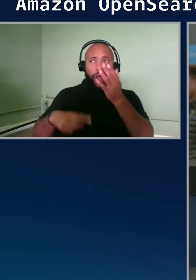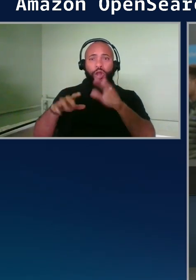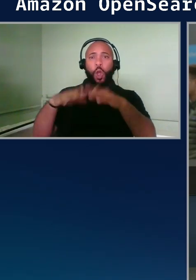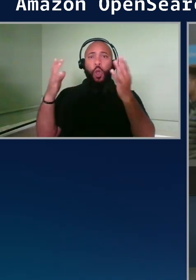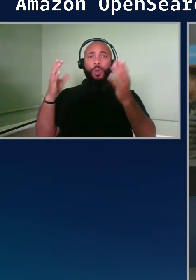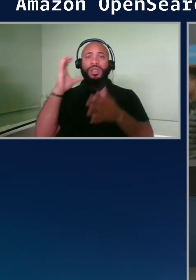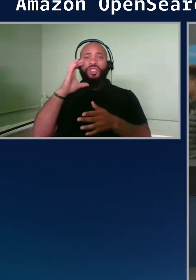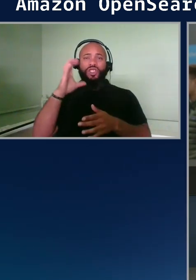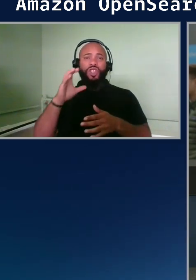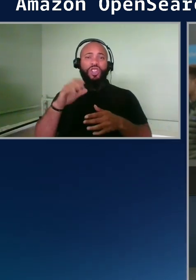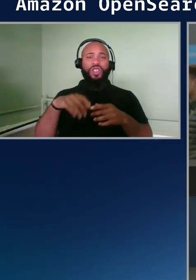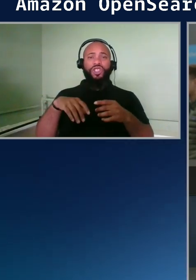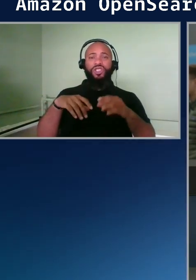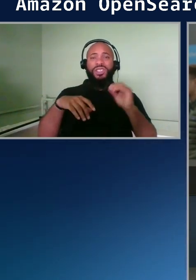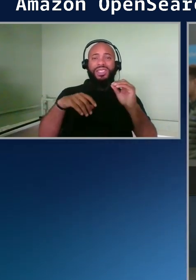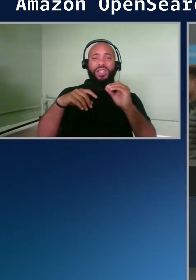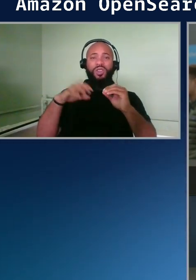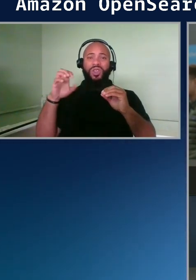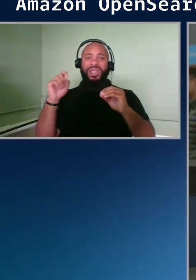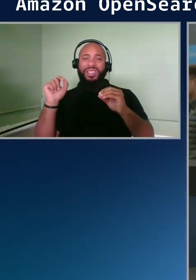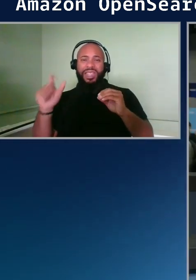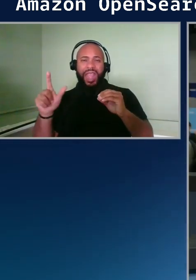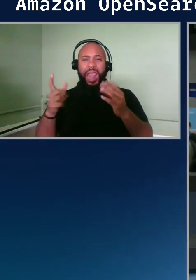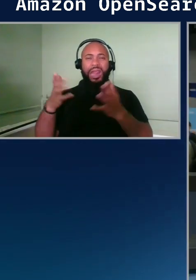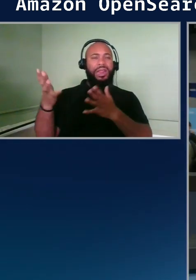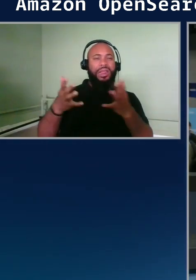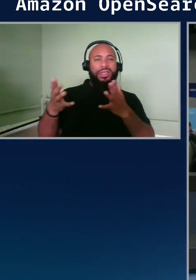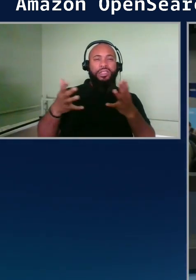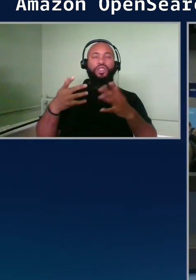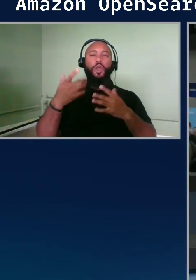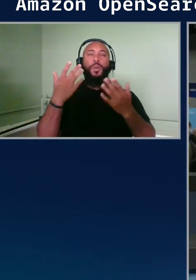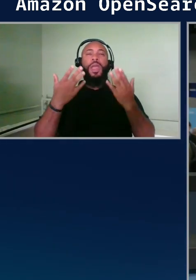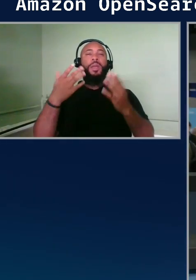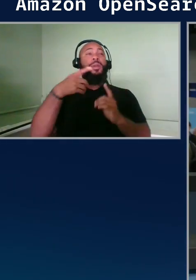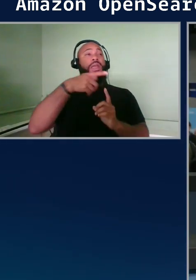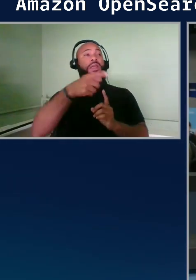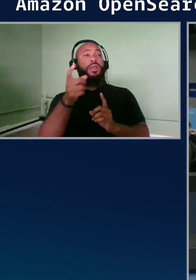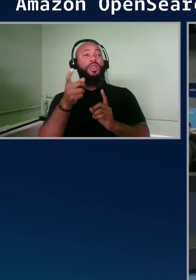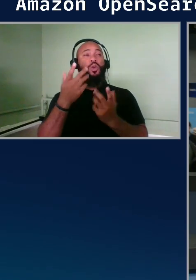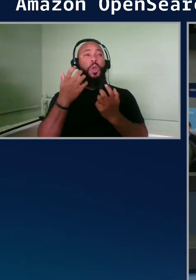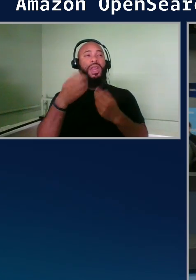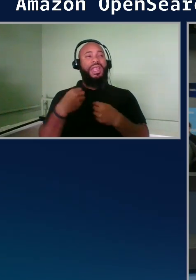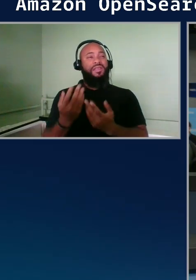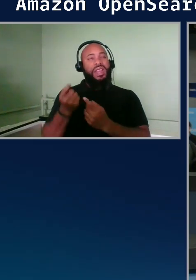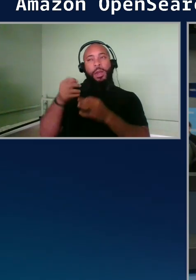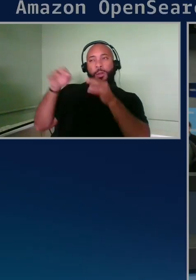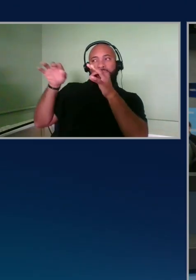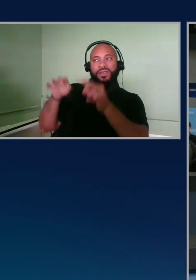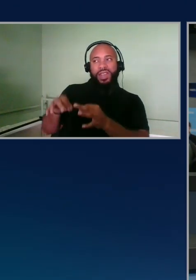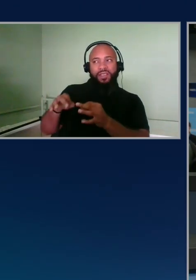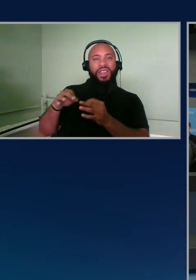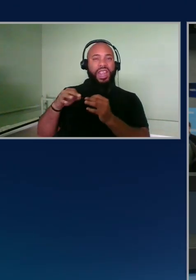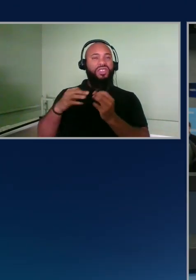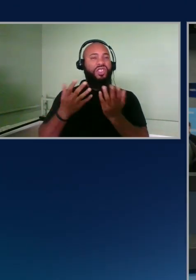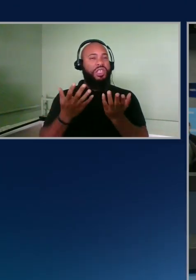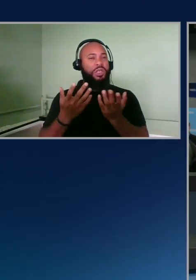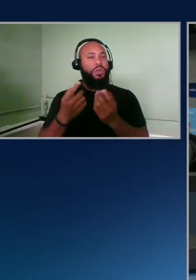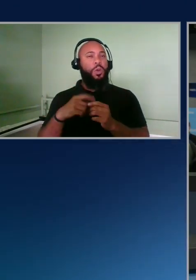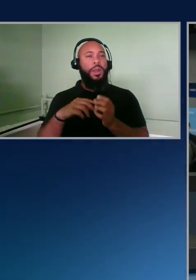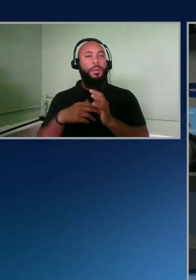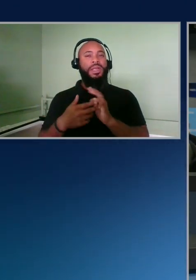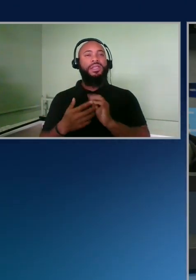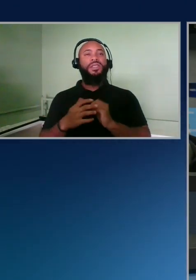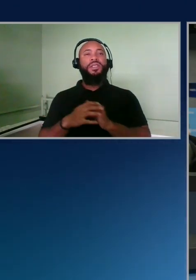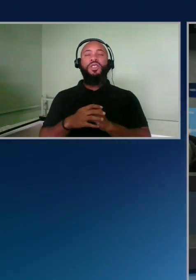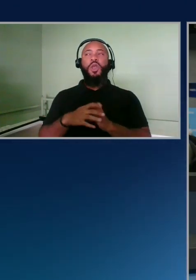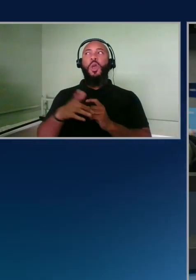maybe Kevin or Sam, you want to give us a quick definition, a primer here, in a handful of words? Certainly. I don't know if I have a